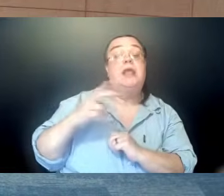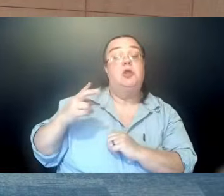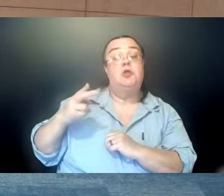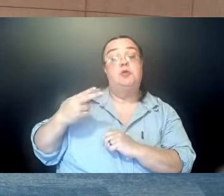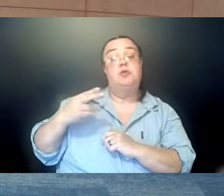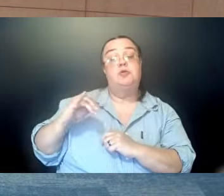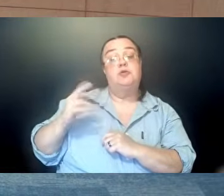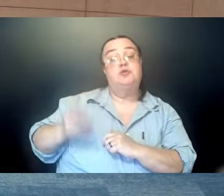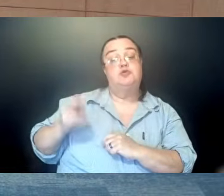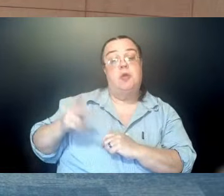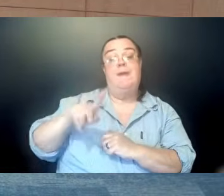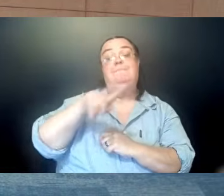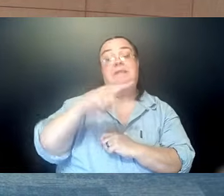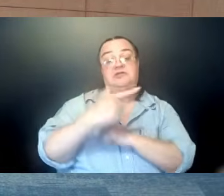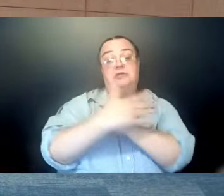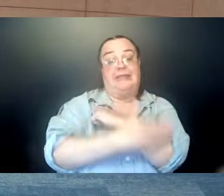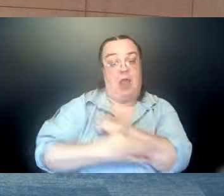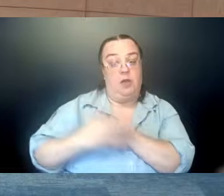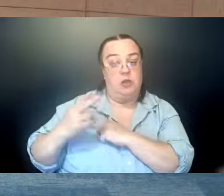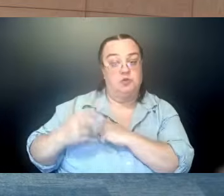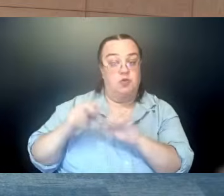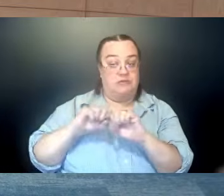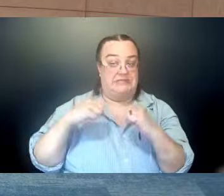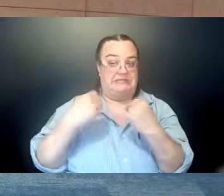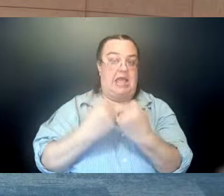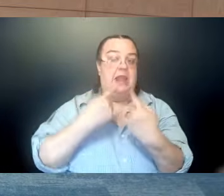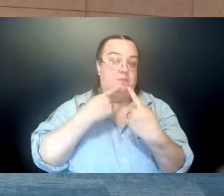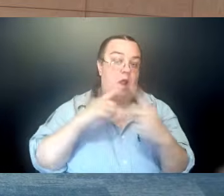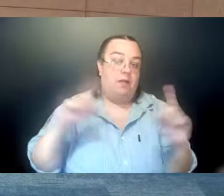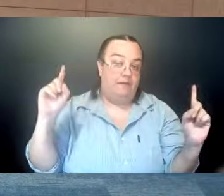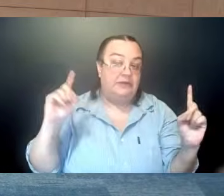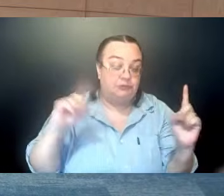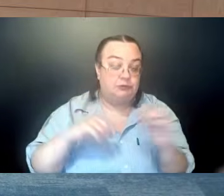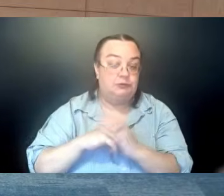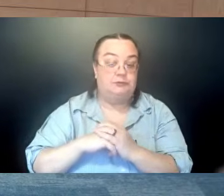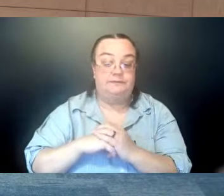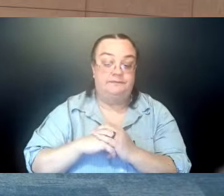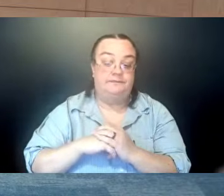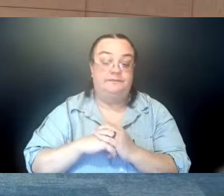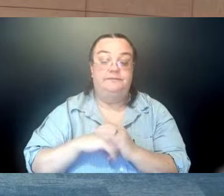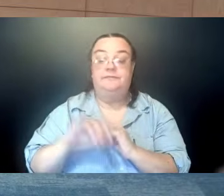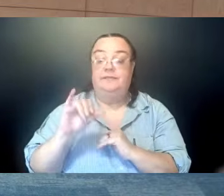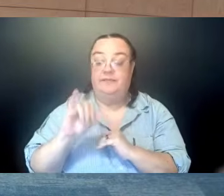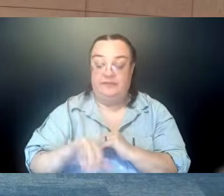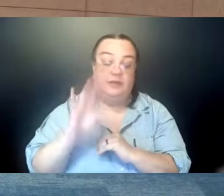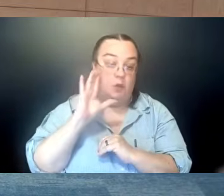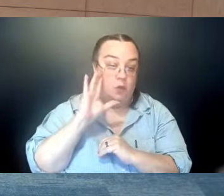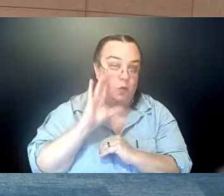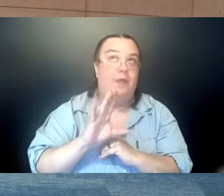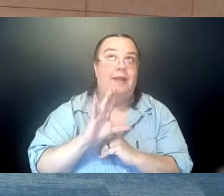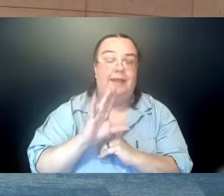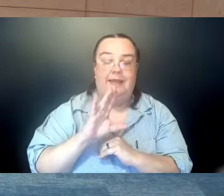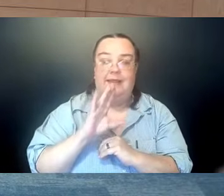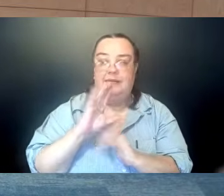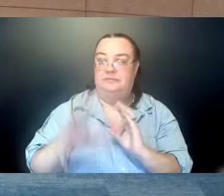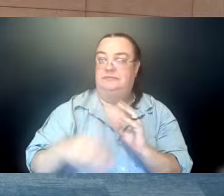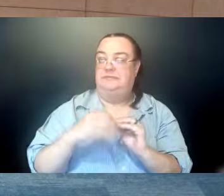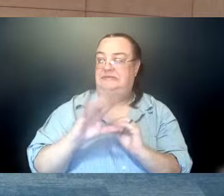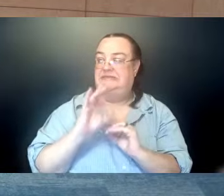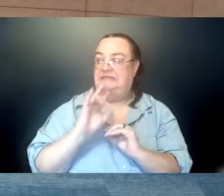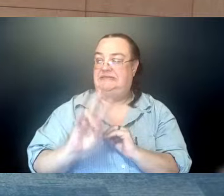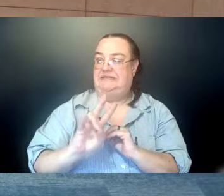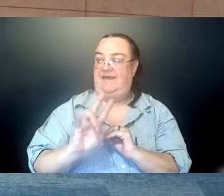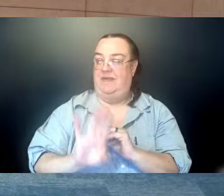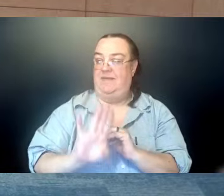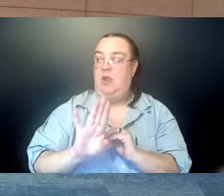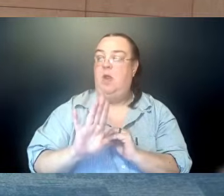Society, Prince George's County Historical Society proclamation. That would be 7B, right before